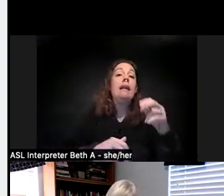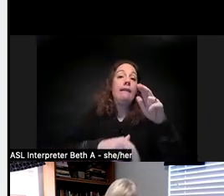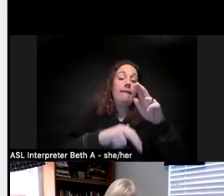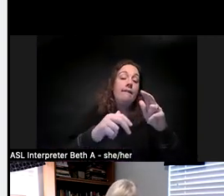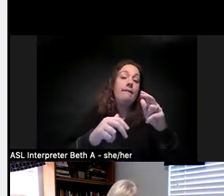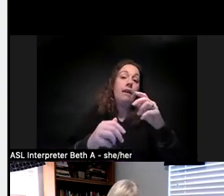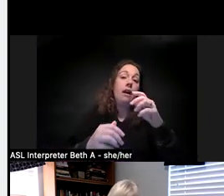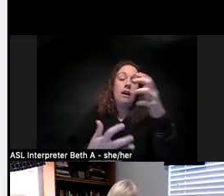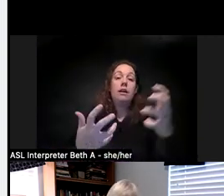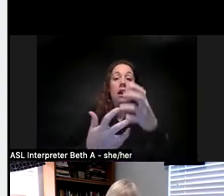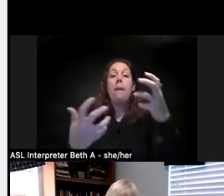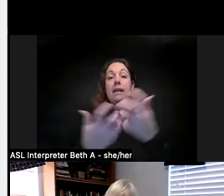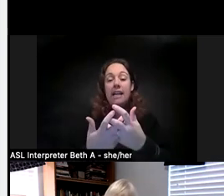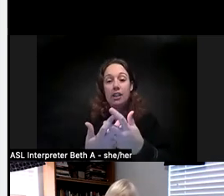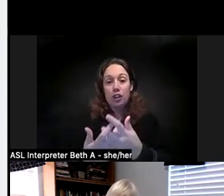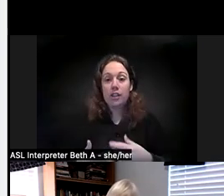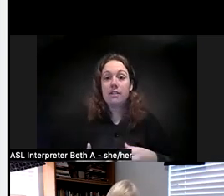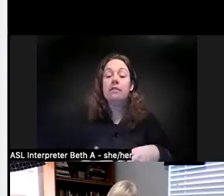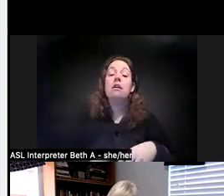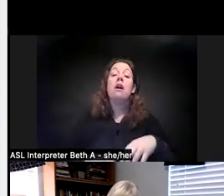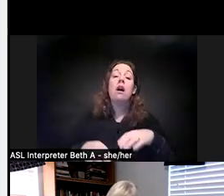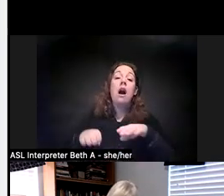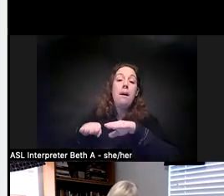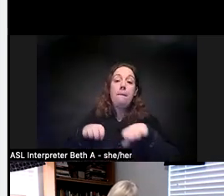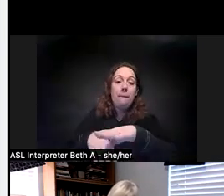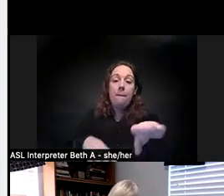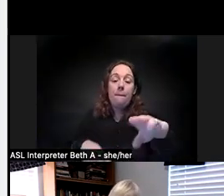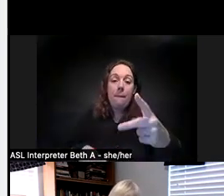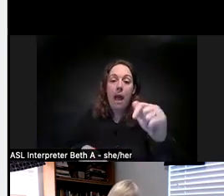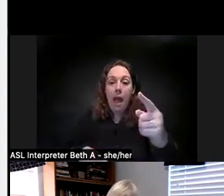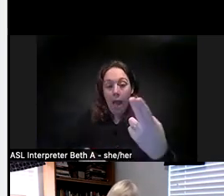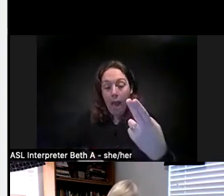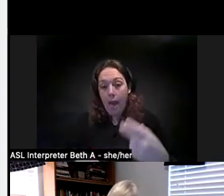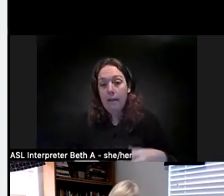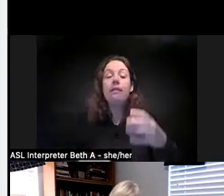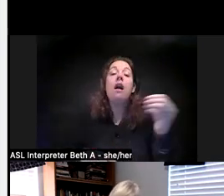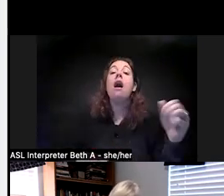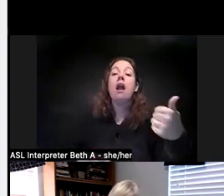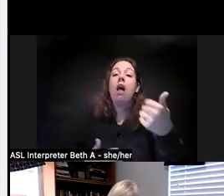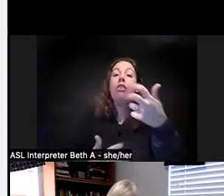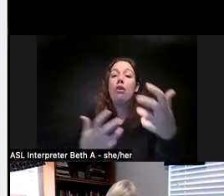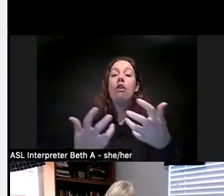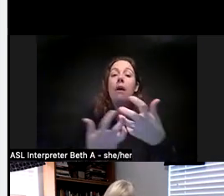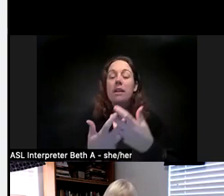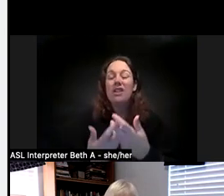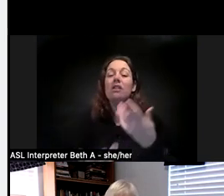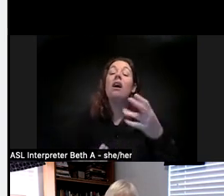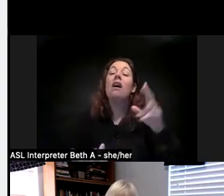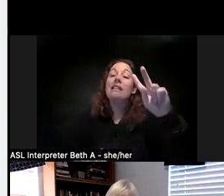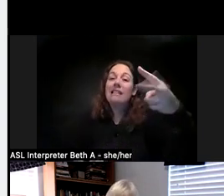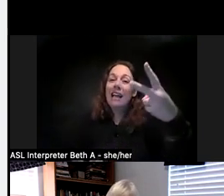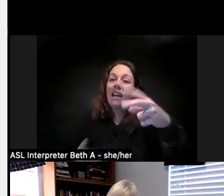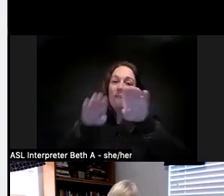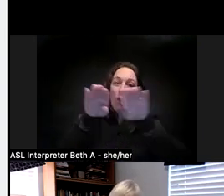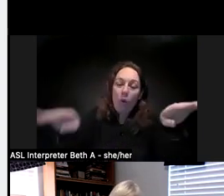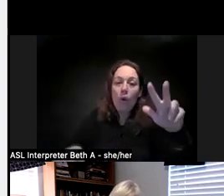accessible, including its gravel path, but where it could not get people into the second and third floor of the mansion,